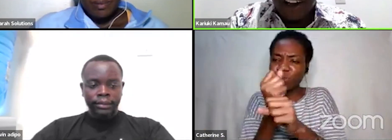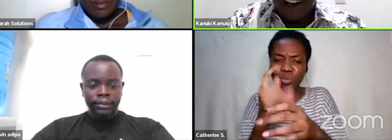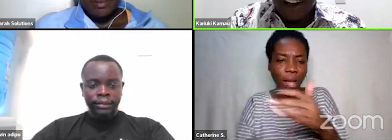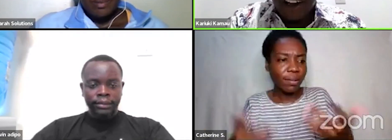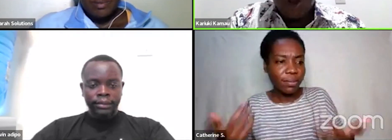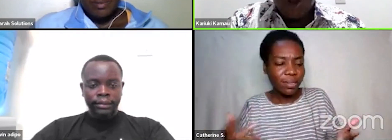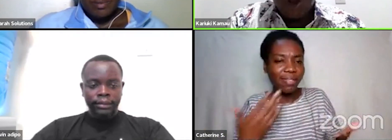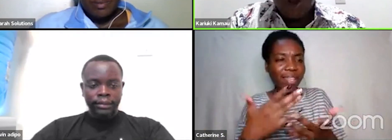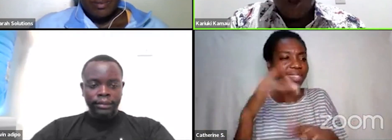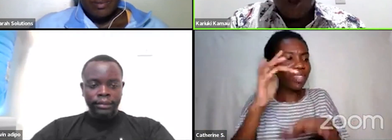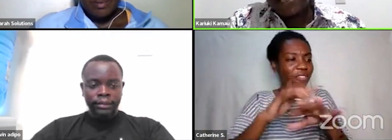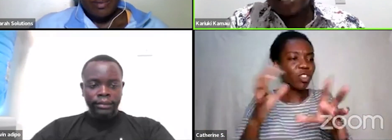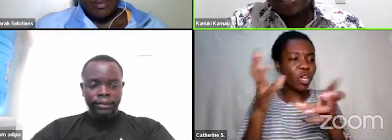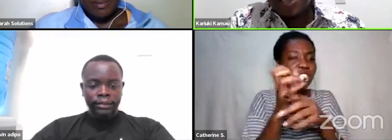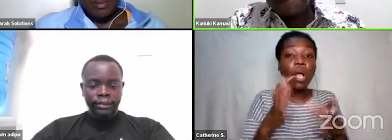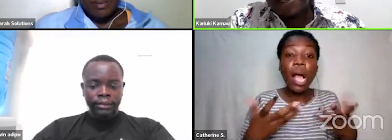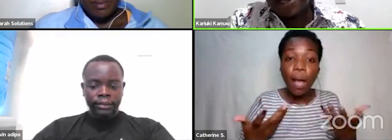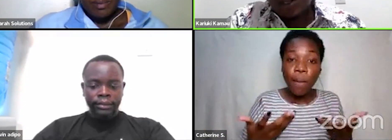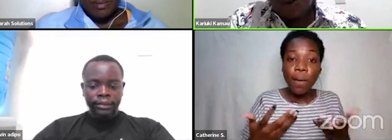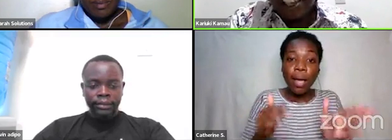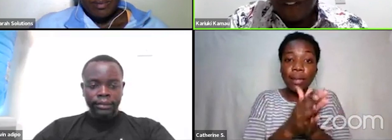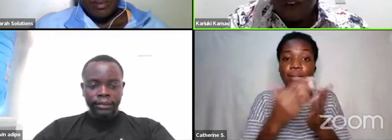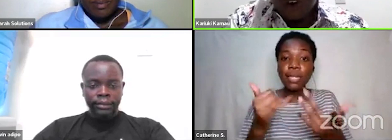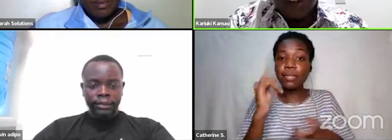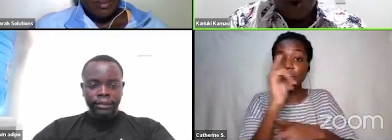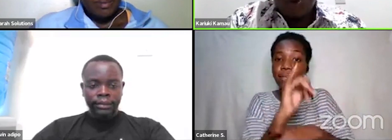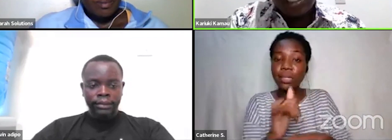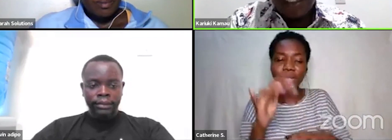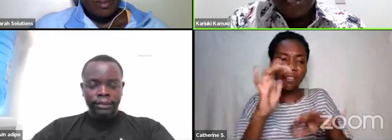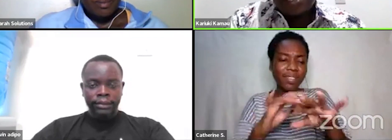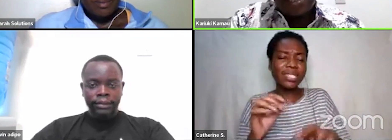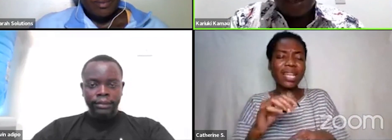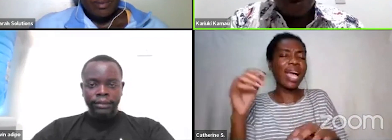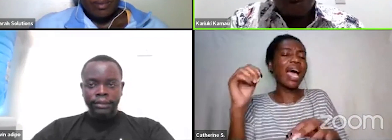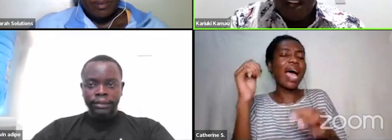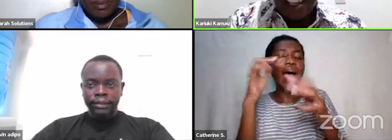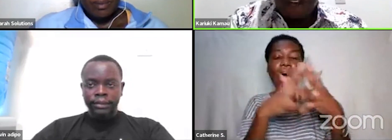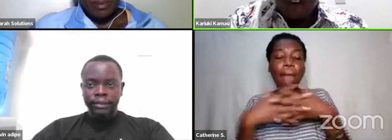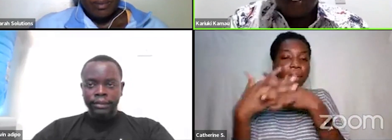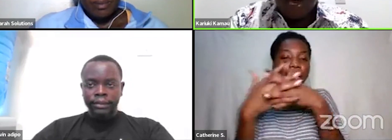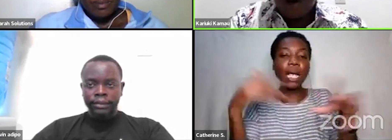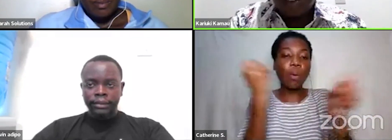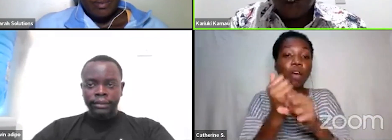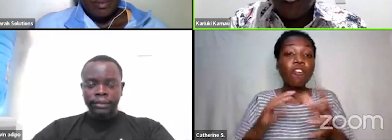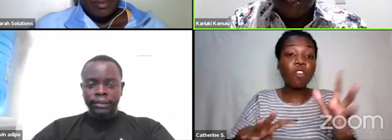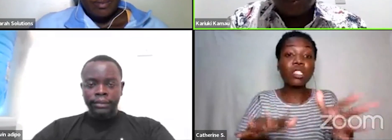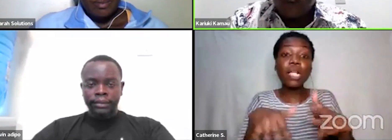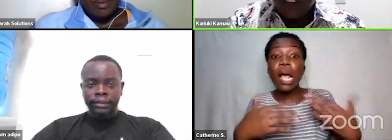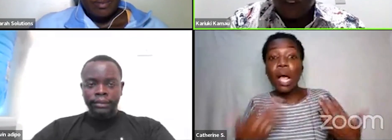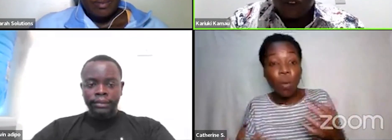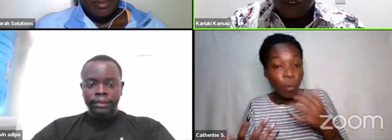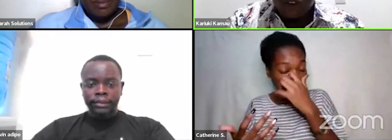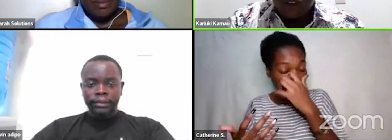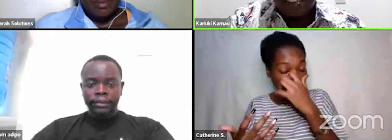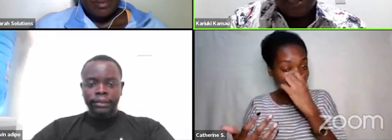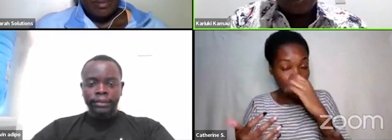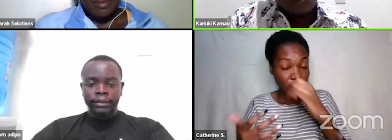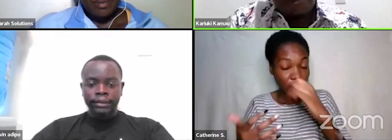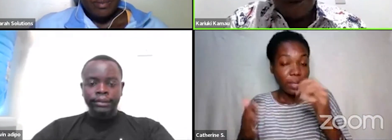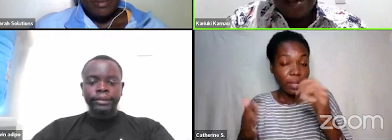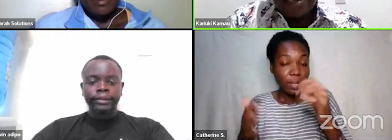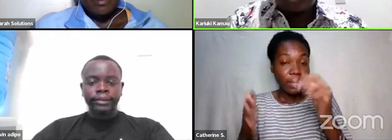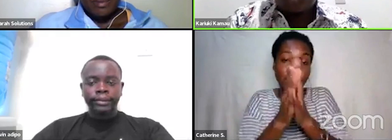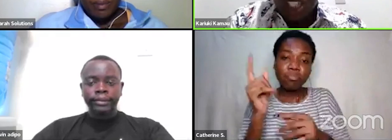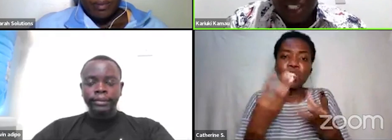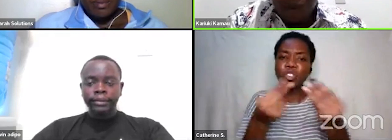their organization? What is affecting the American working force? What is affecting the Europe working force? How are they solving those challenges?